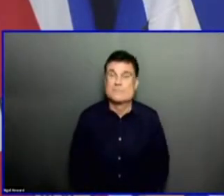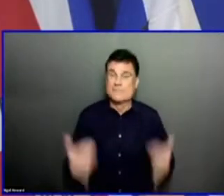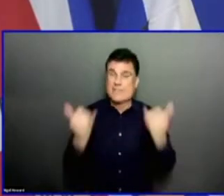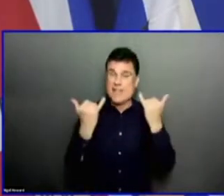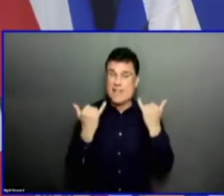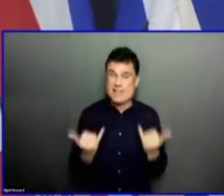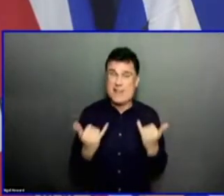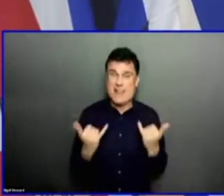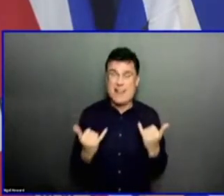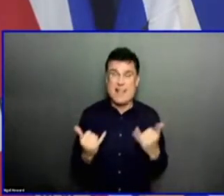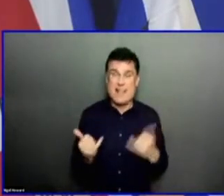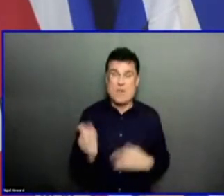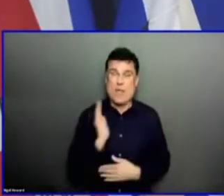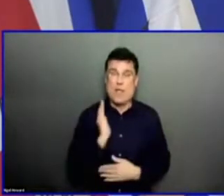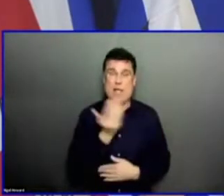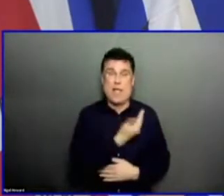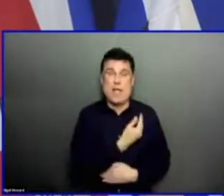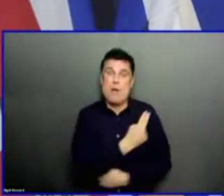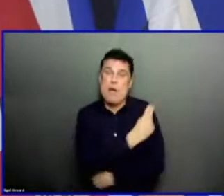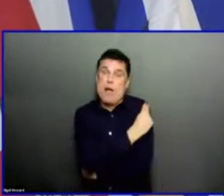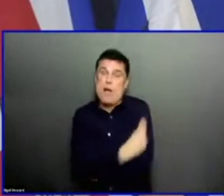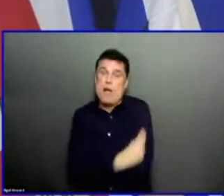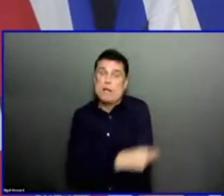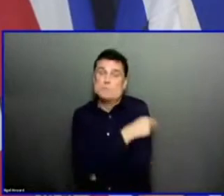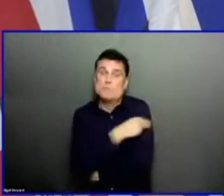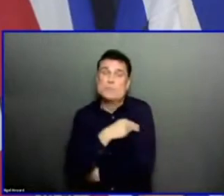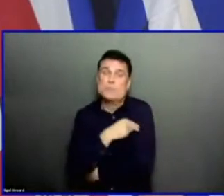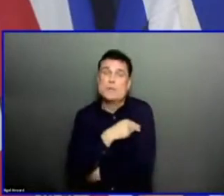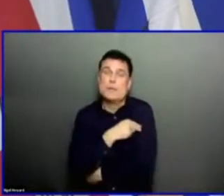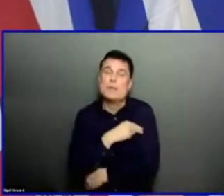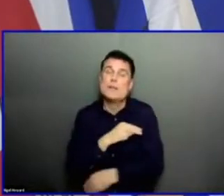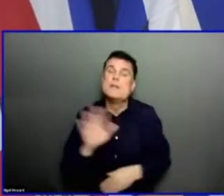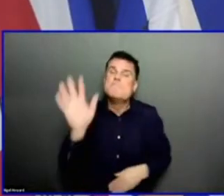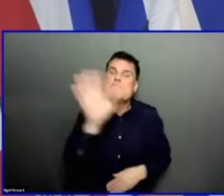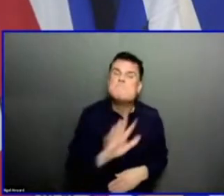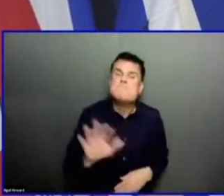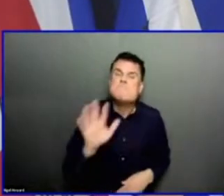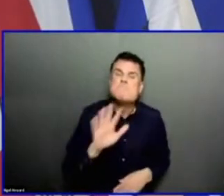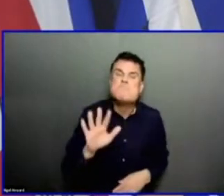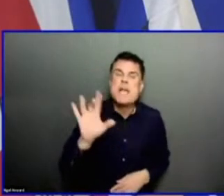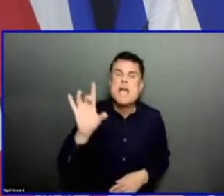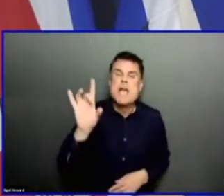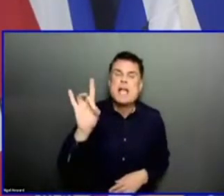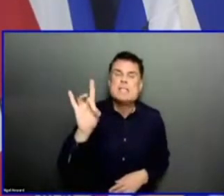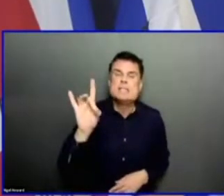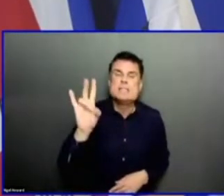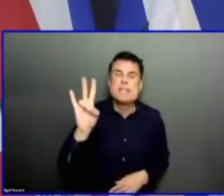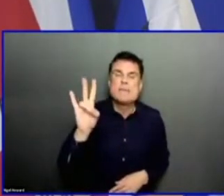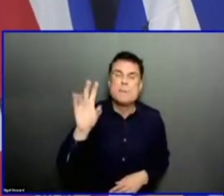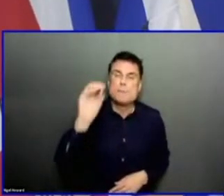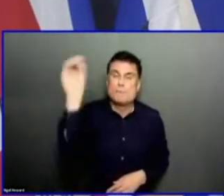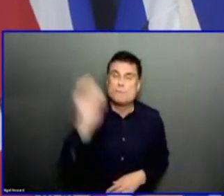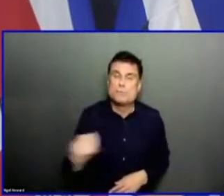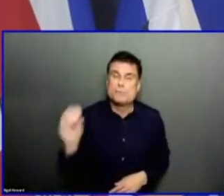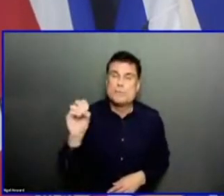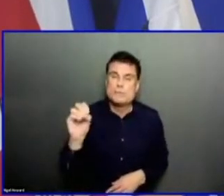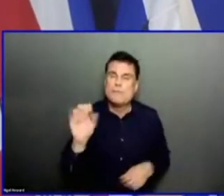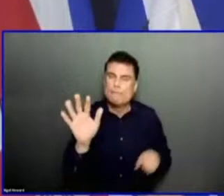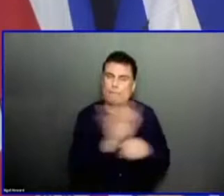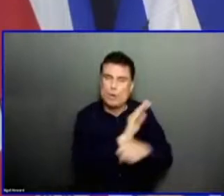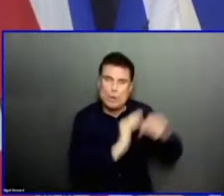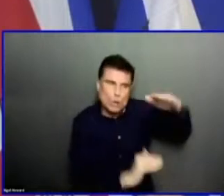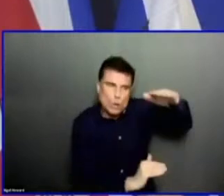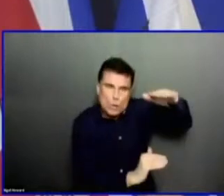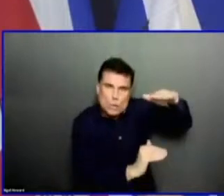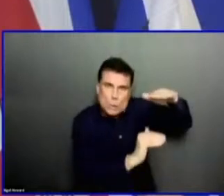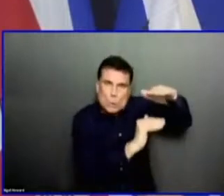nowhere is it above 90. The highest is in Vancouver Coastal Health at 88%. The lowest in the regional health authorities overall is in Northern